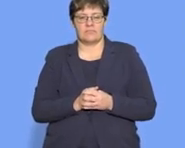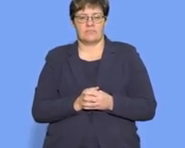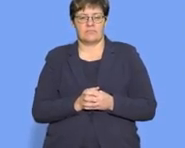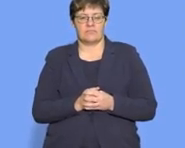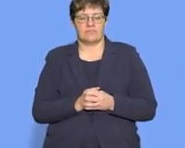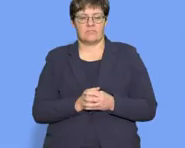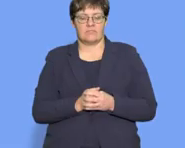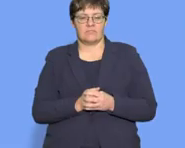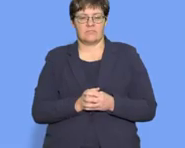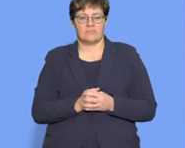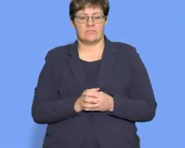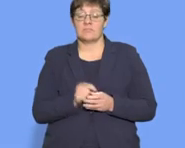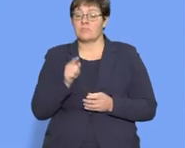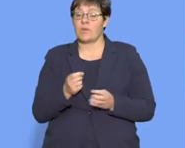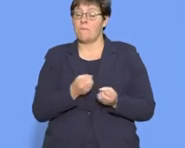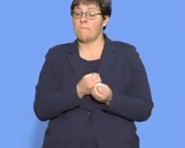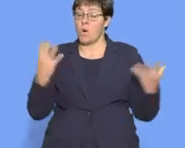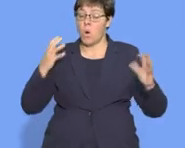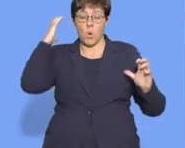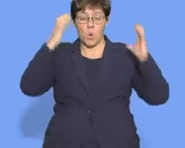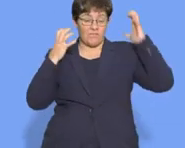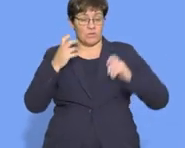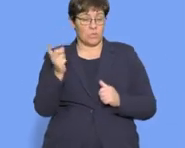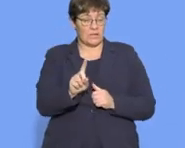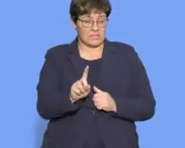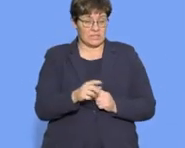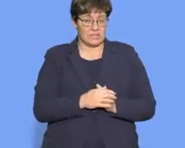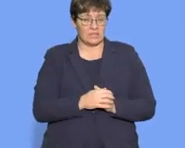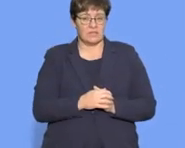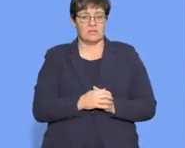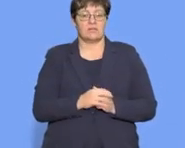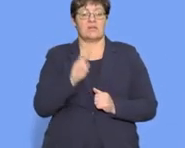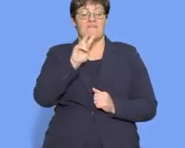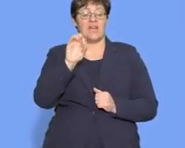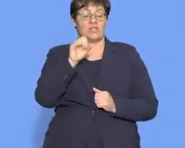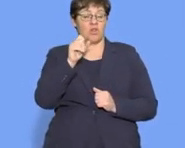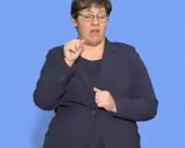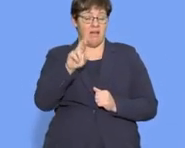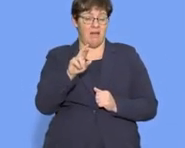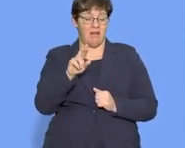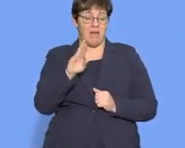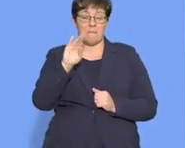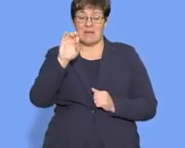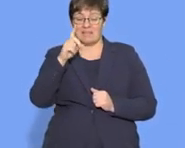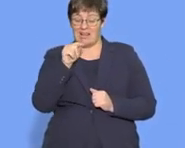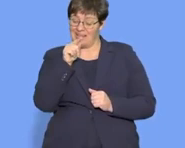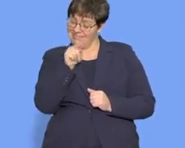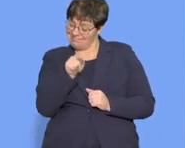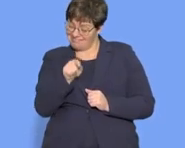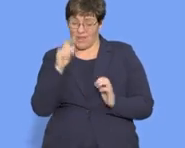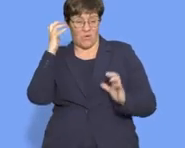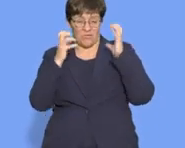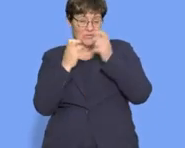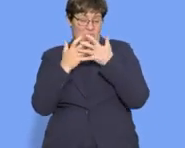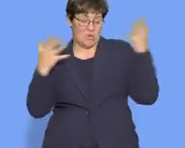The part that is most confusing is these vascular bundle things. So what we're going to look at